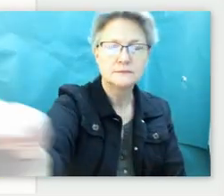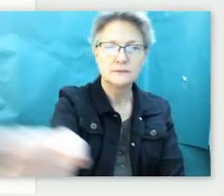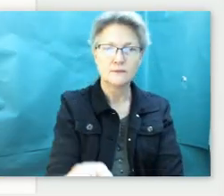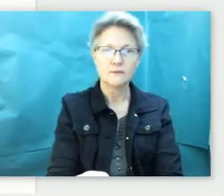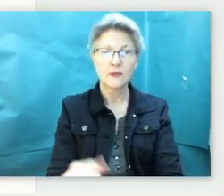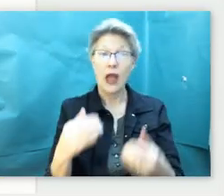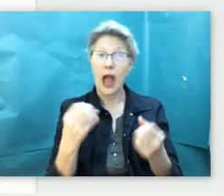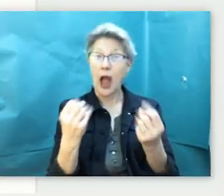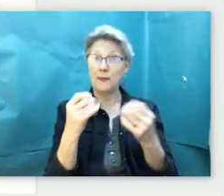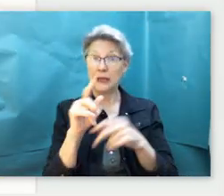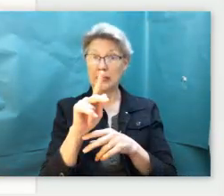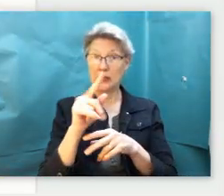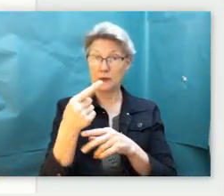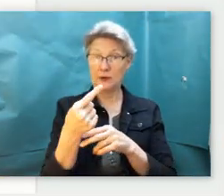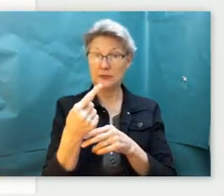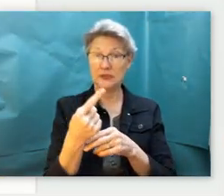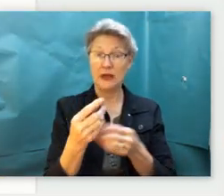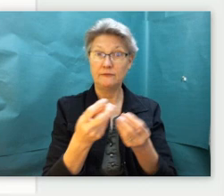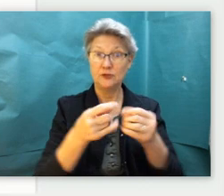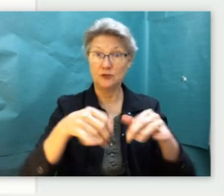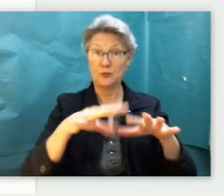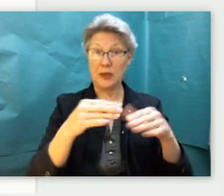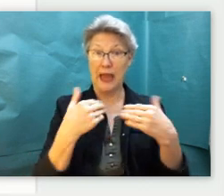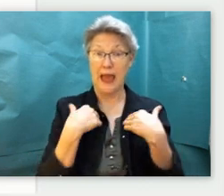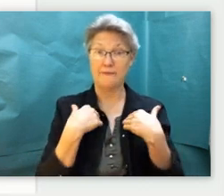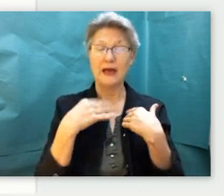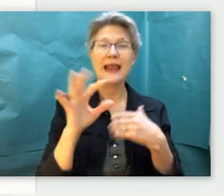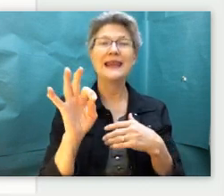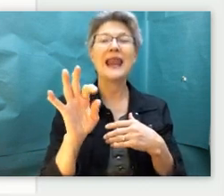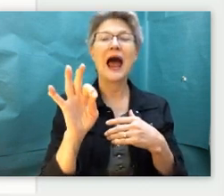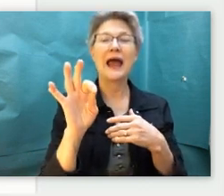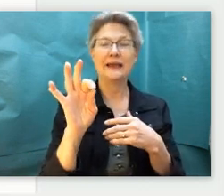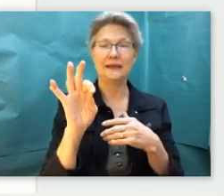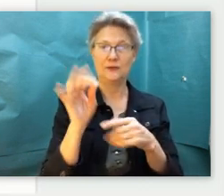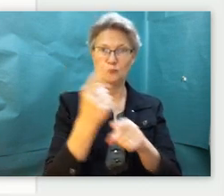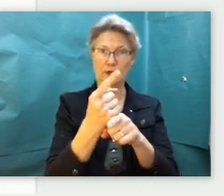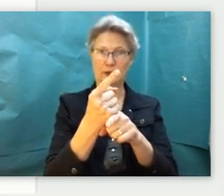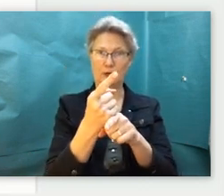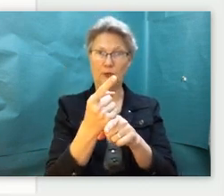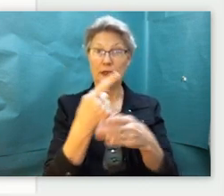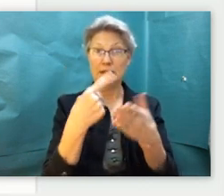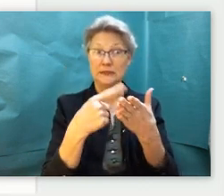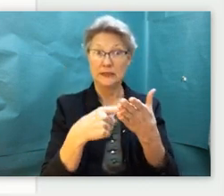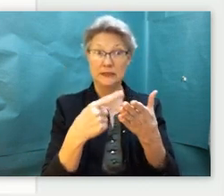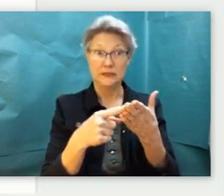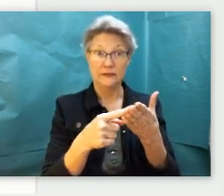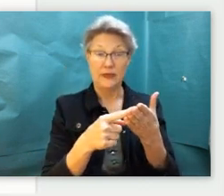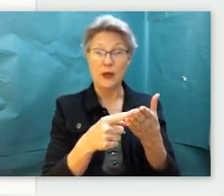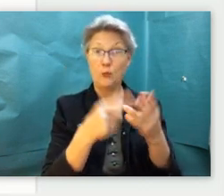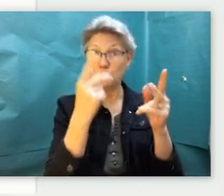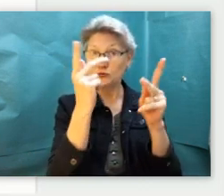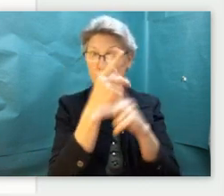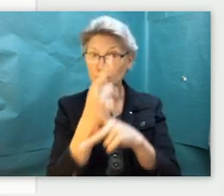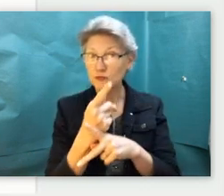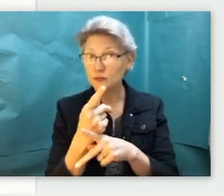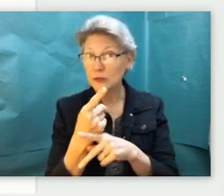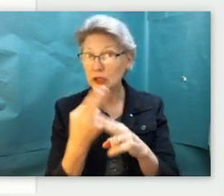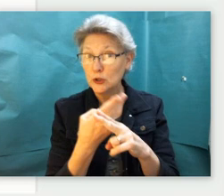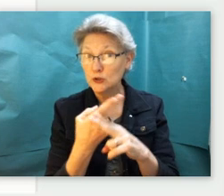have how many kilograms of soil? That's right, 9. And we already discussed that the operation we're going to use